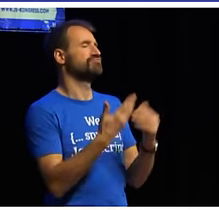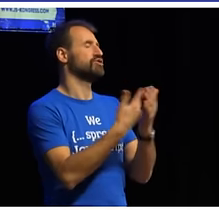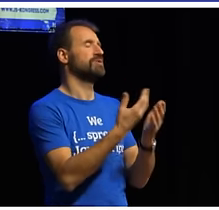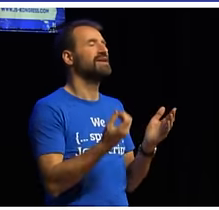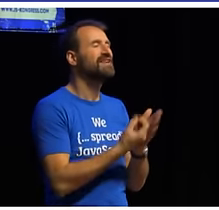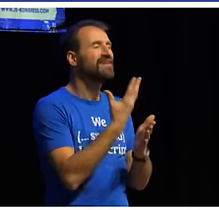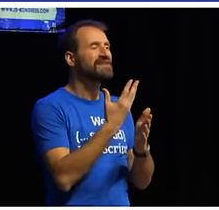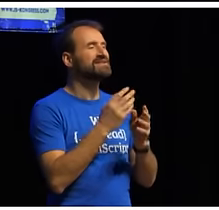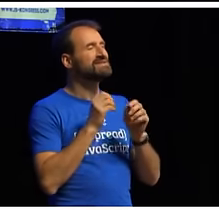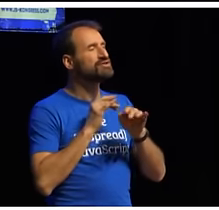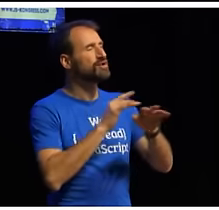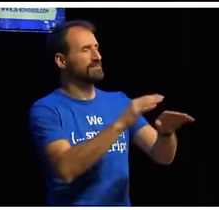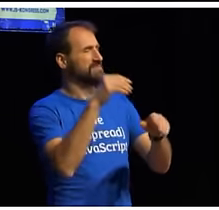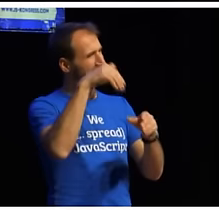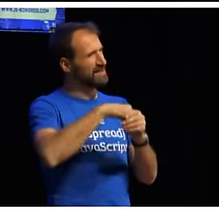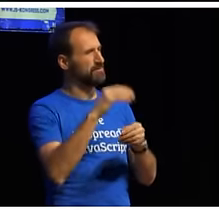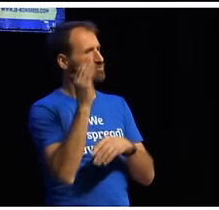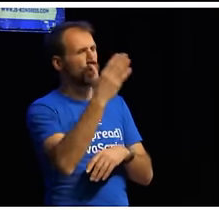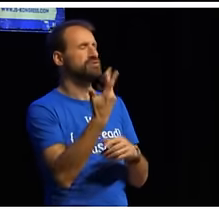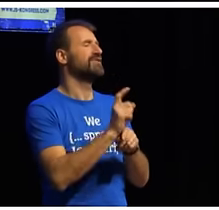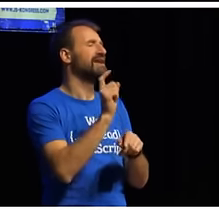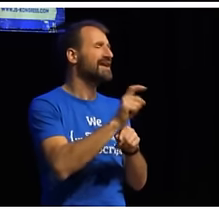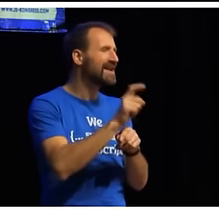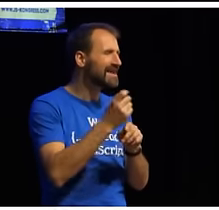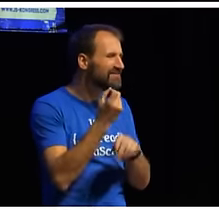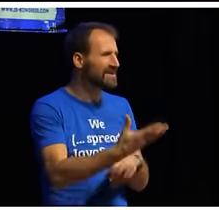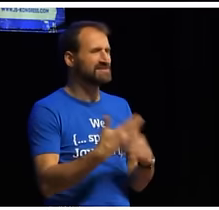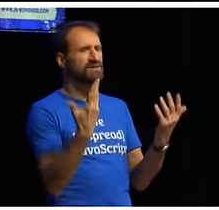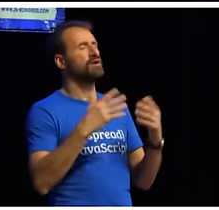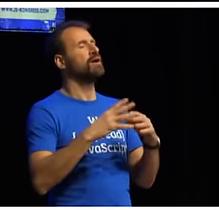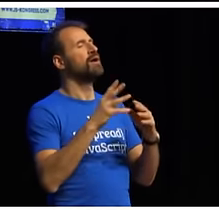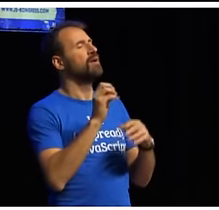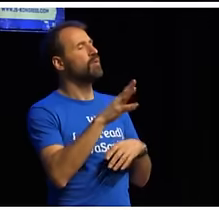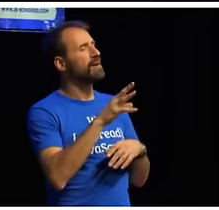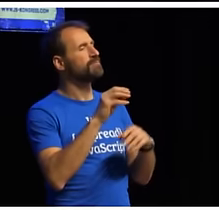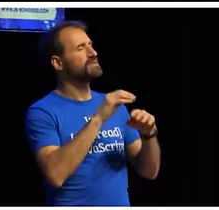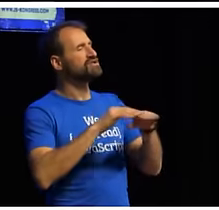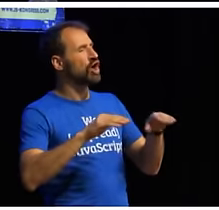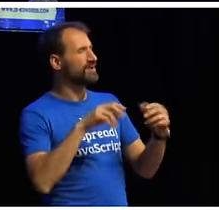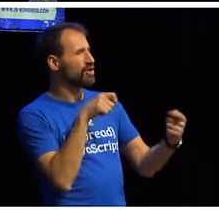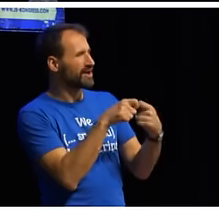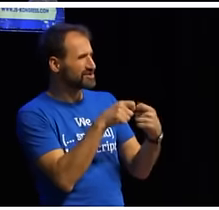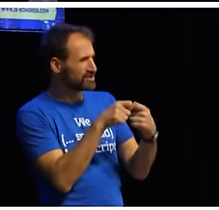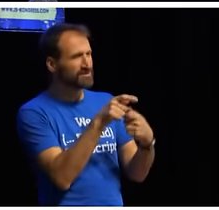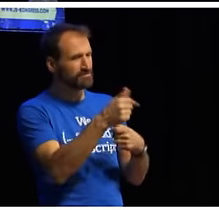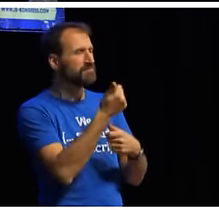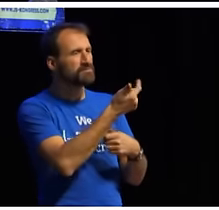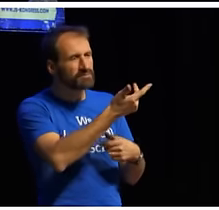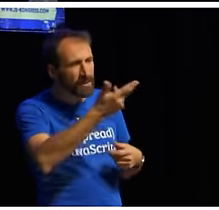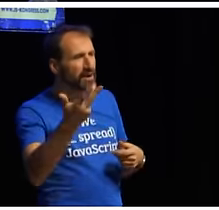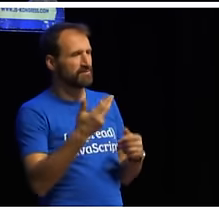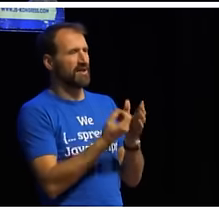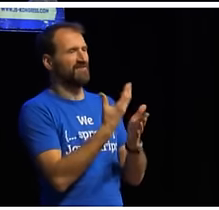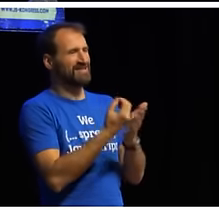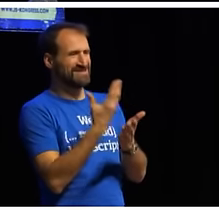click events or WebSocket connections. You have multiple events over time. So when a WebSocket connection sends some